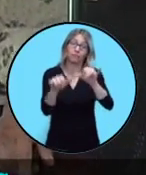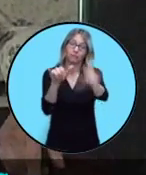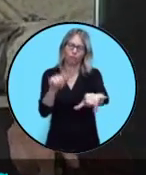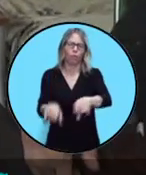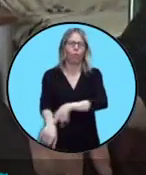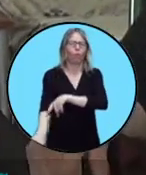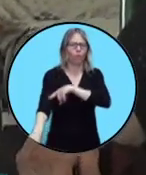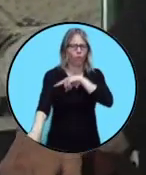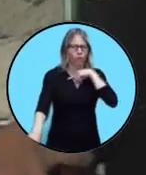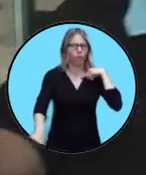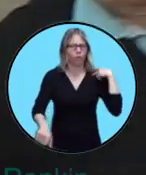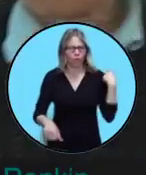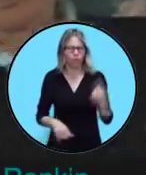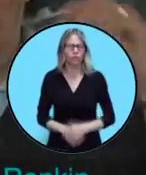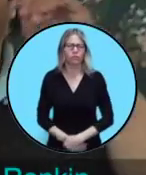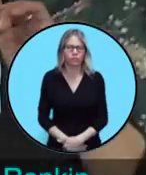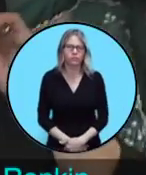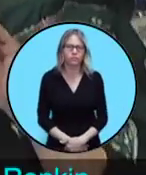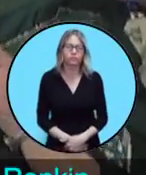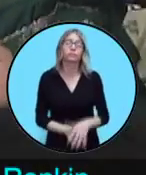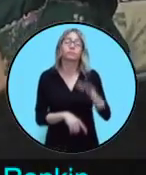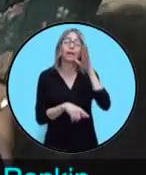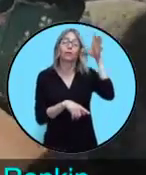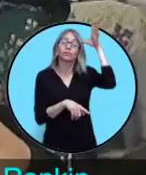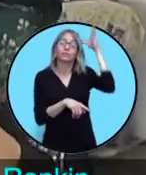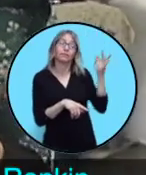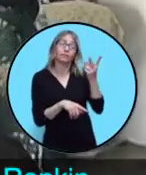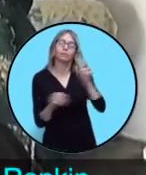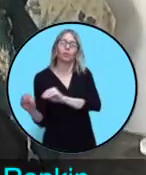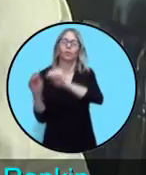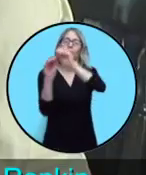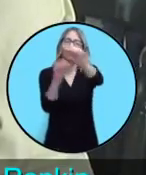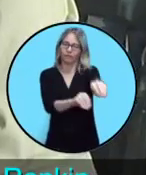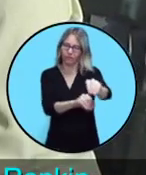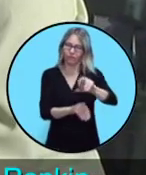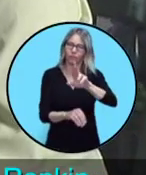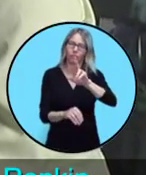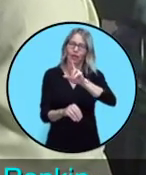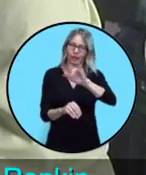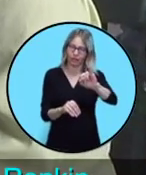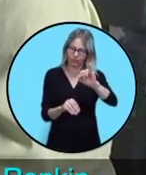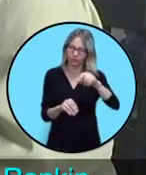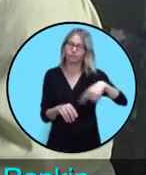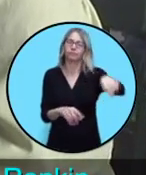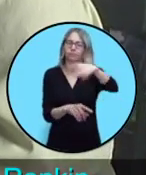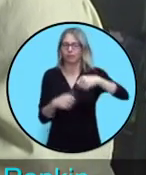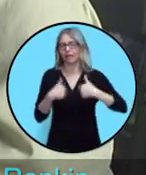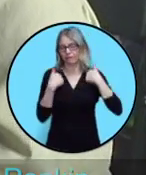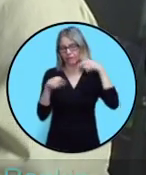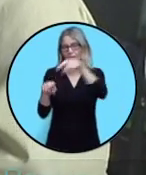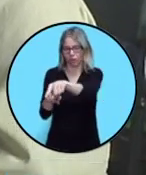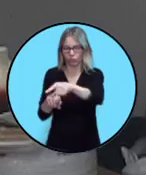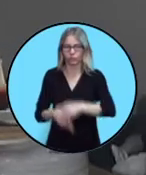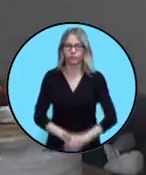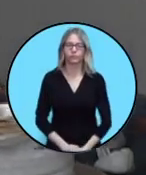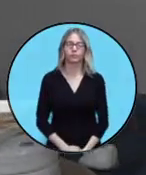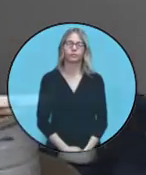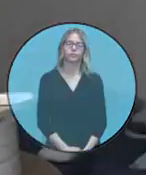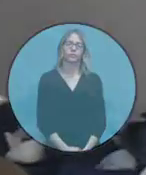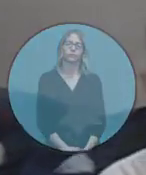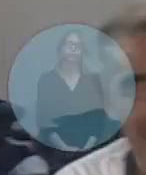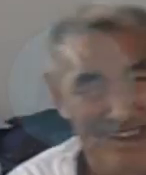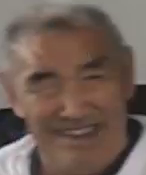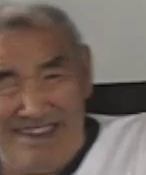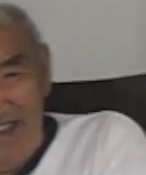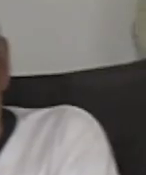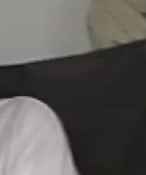a long time, and only after my parents moved to Rankin, they finally sent her to Rankin. Winnipeg,